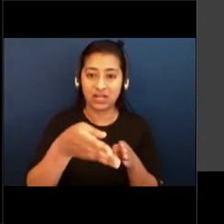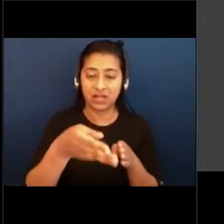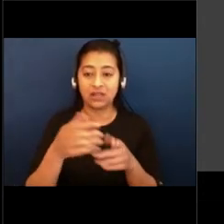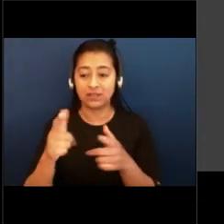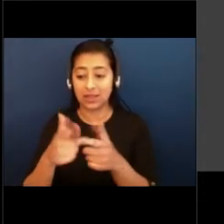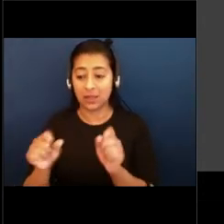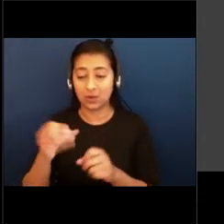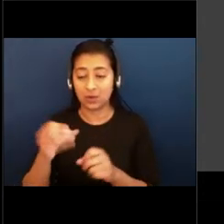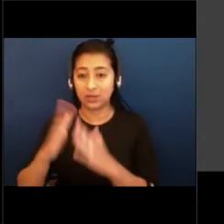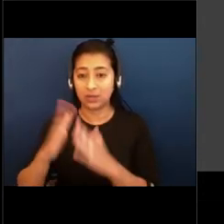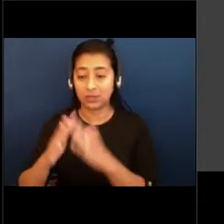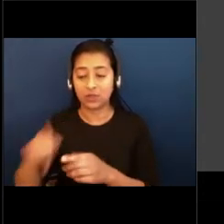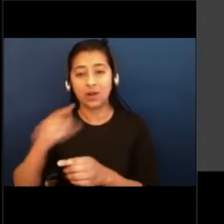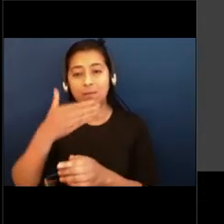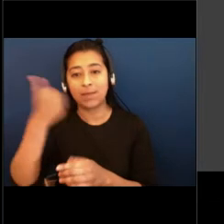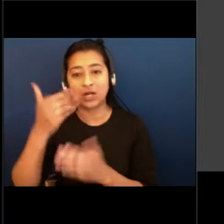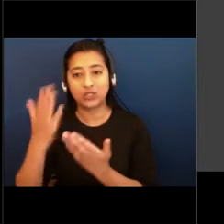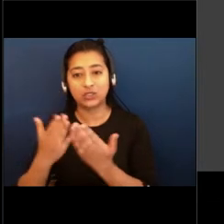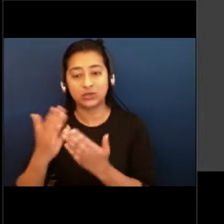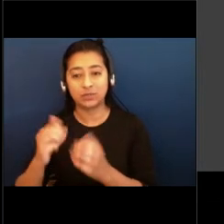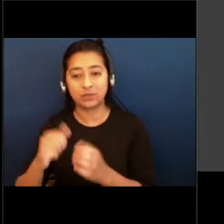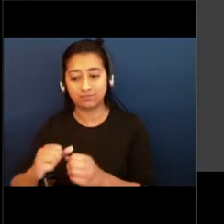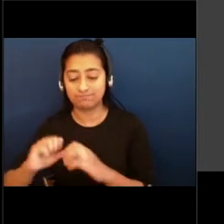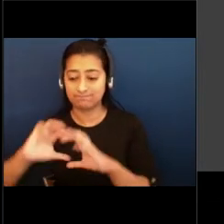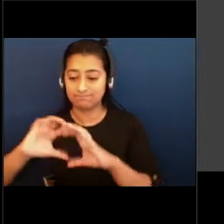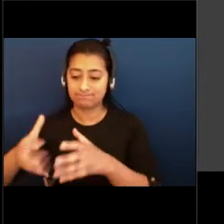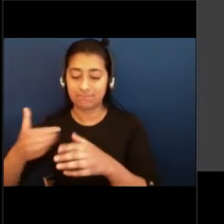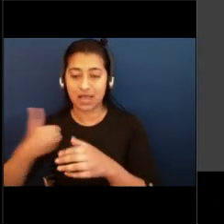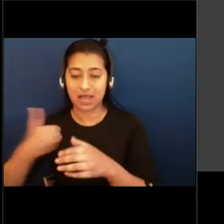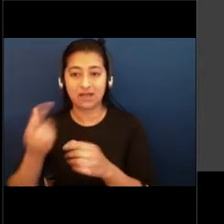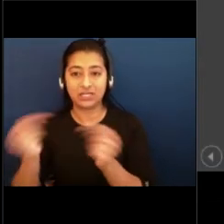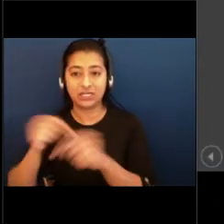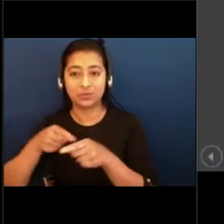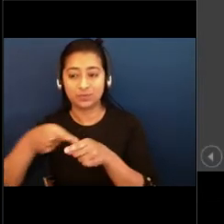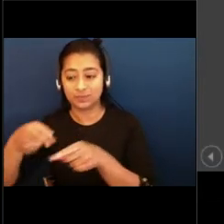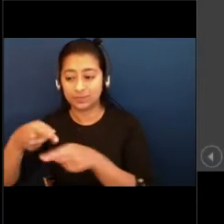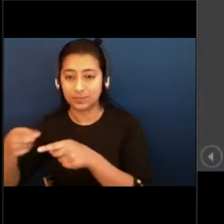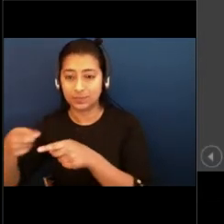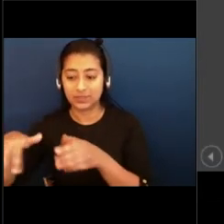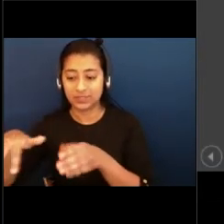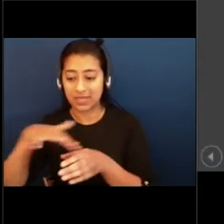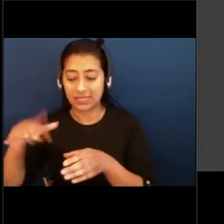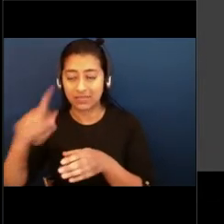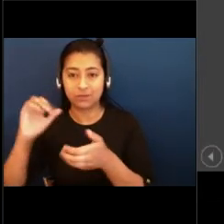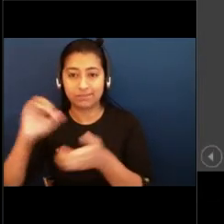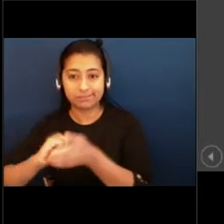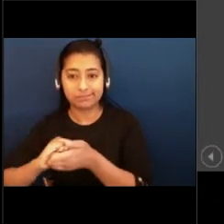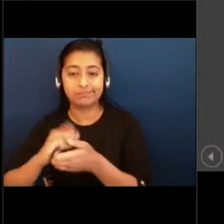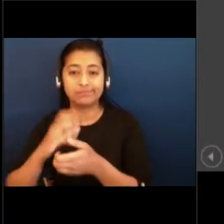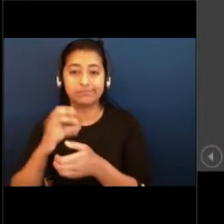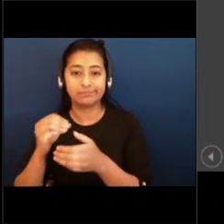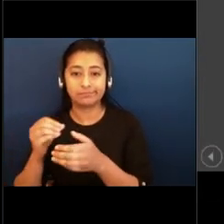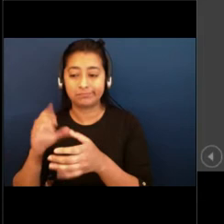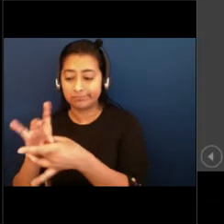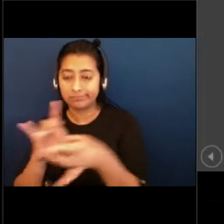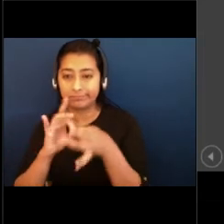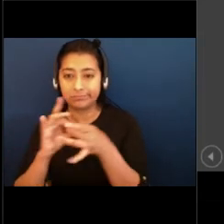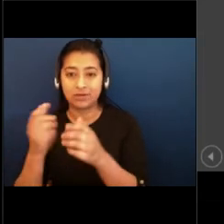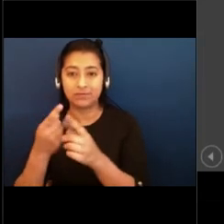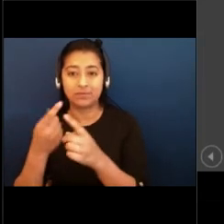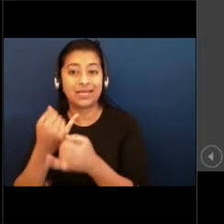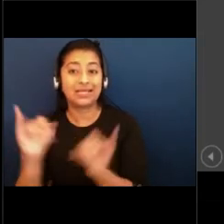involved are better served by the creation of interdisciplinary space for collaboration and partnership from independent places of strength. And she writes